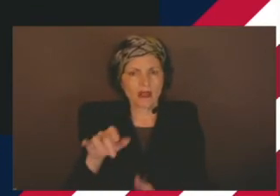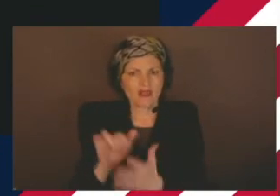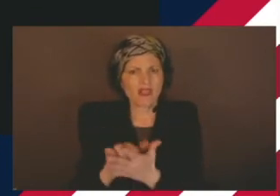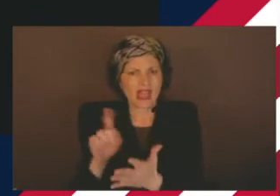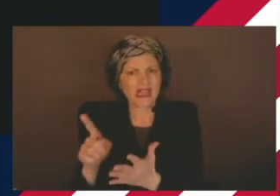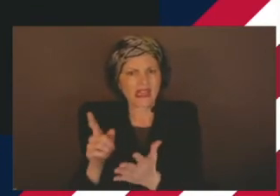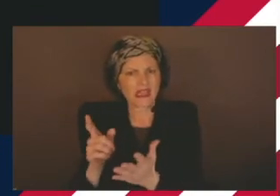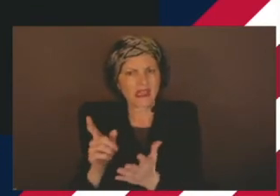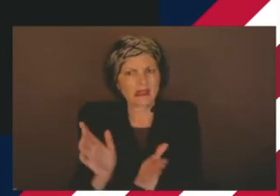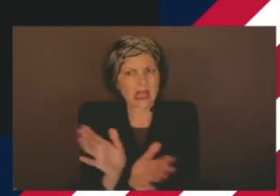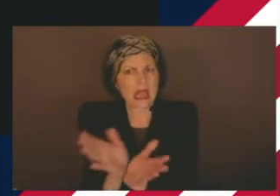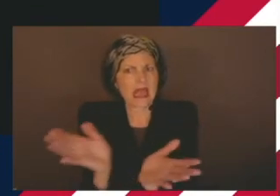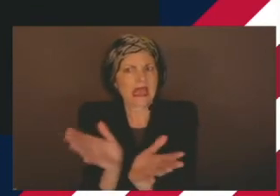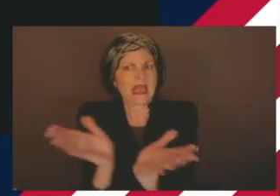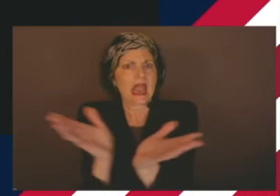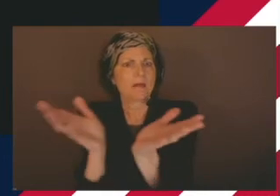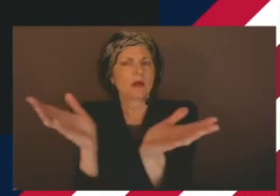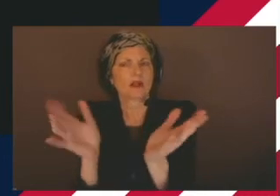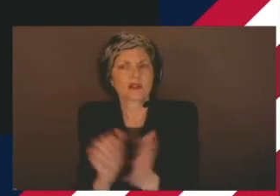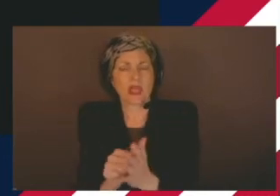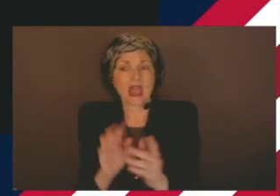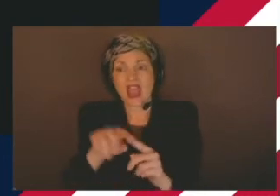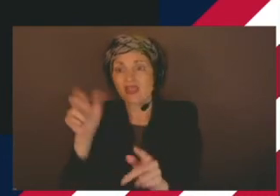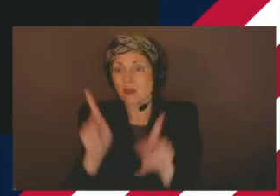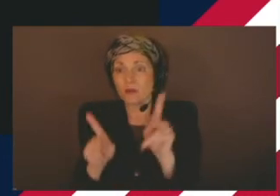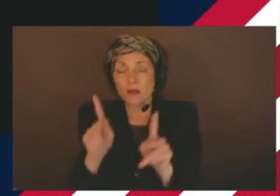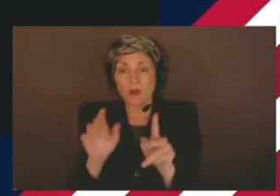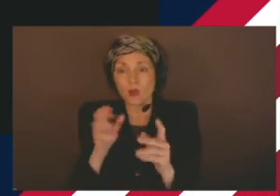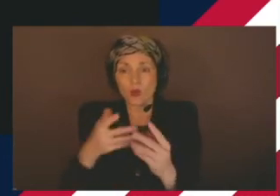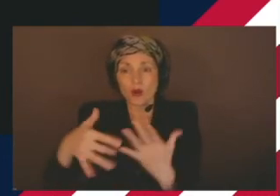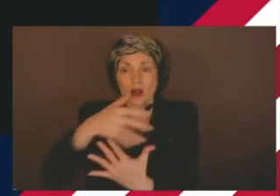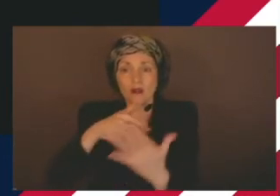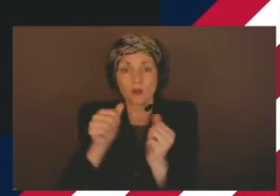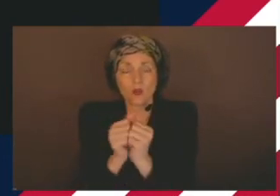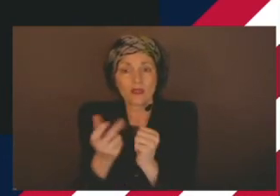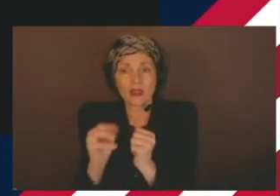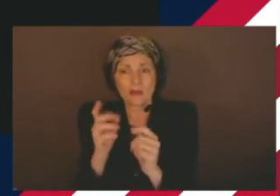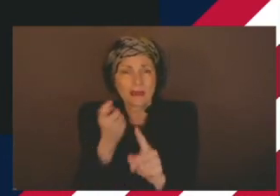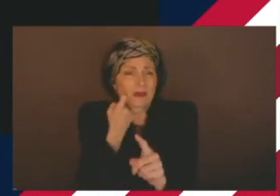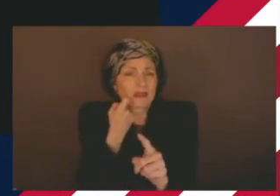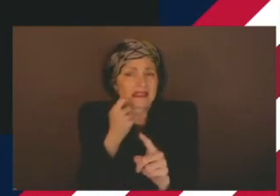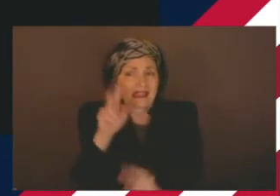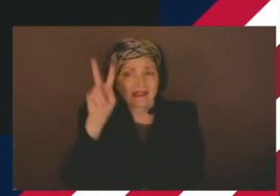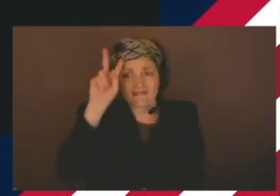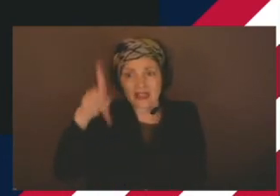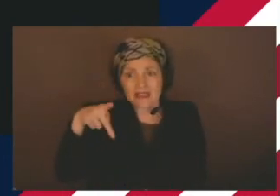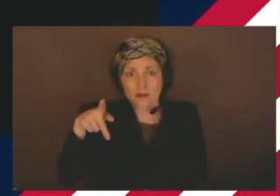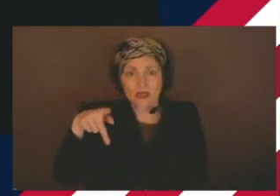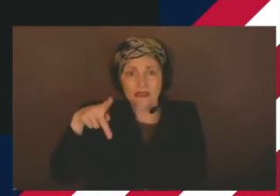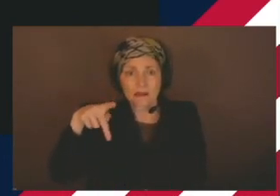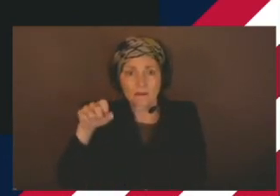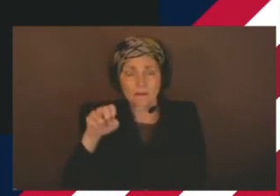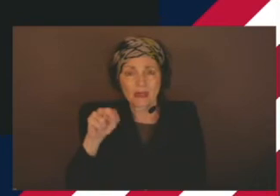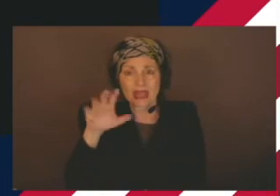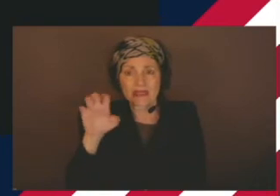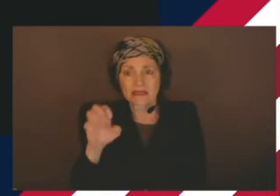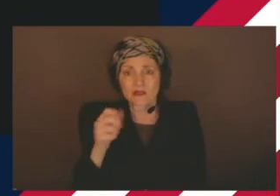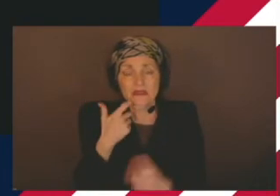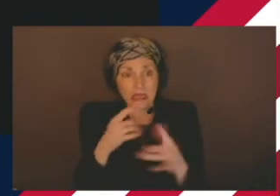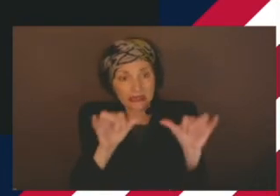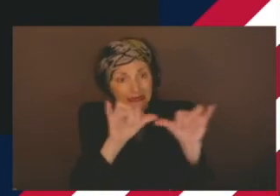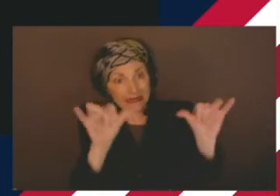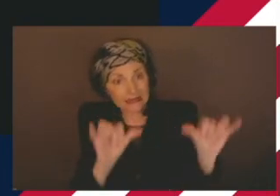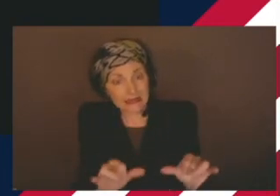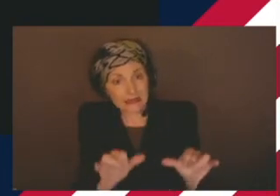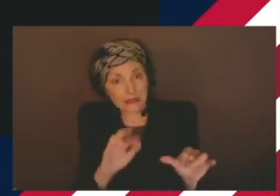being enabled by those around him. I mean, recently, Vice President Pence was asked recently, does systemic racism exist? And he had no